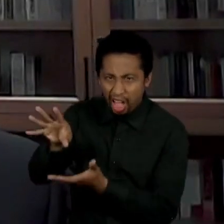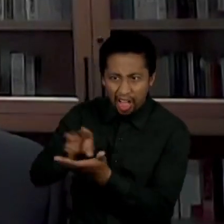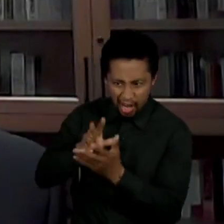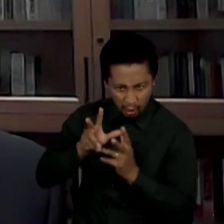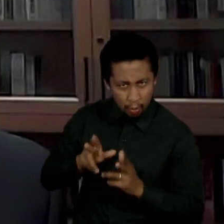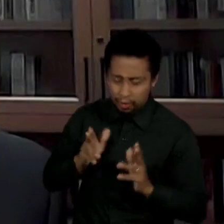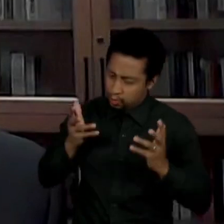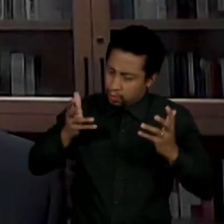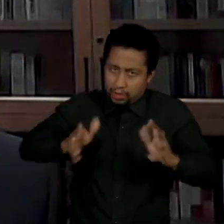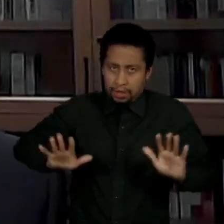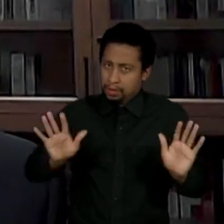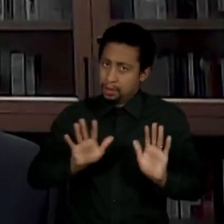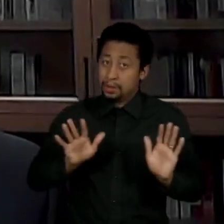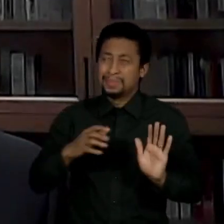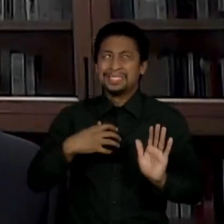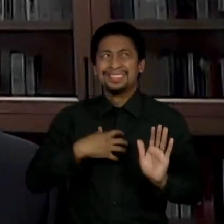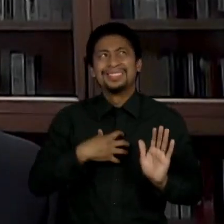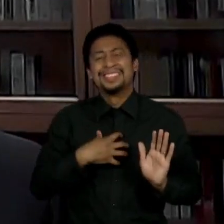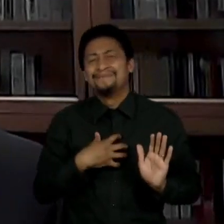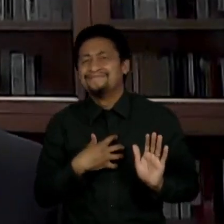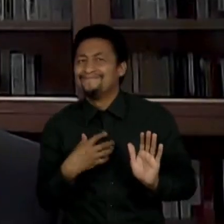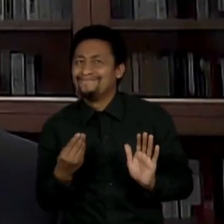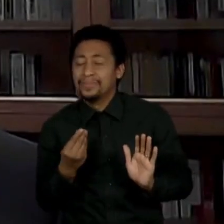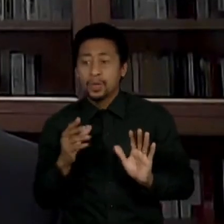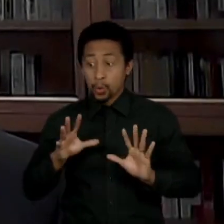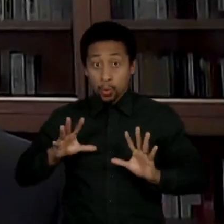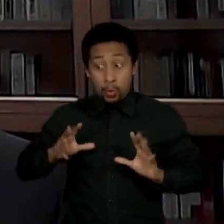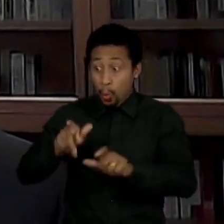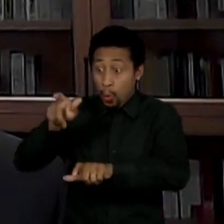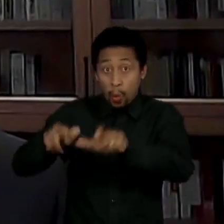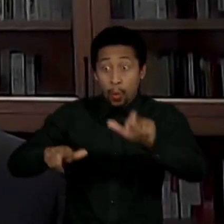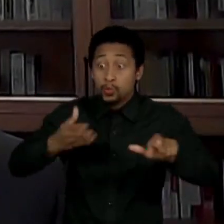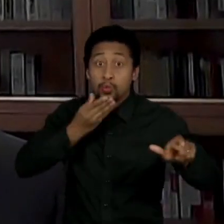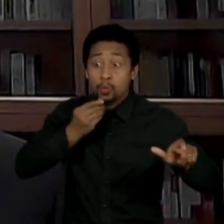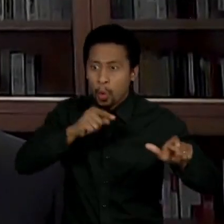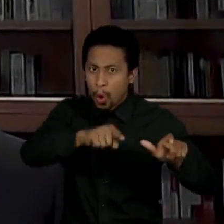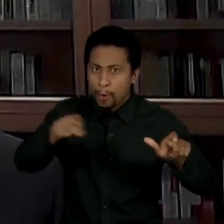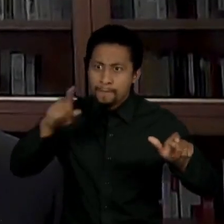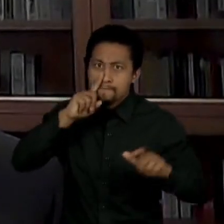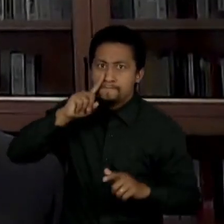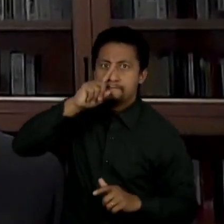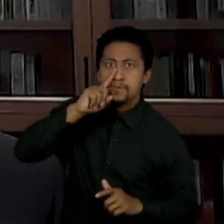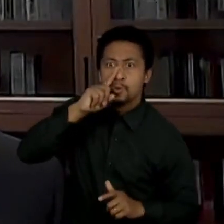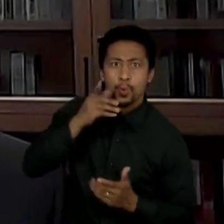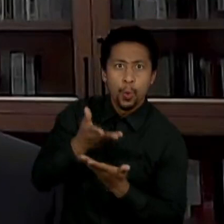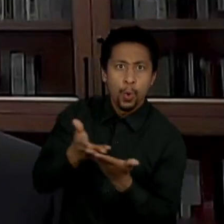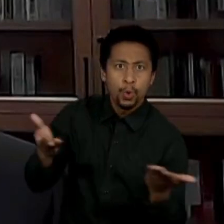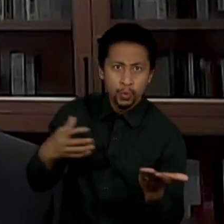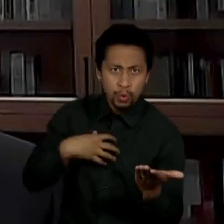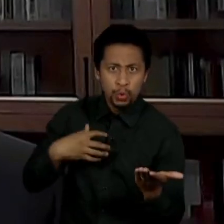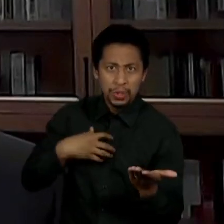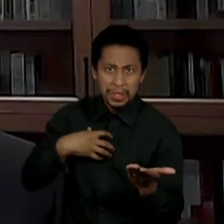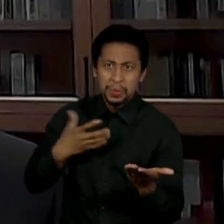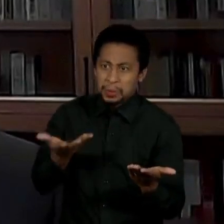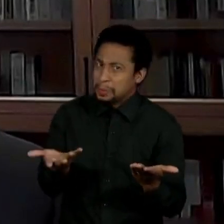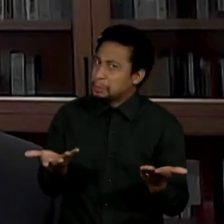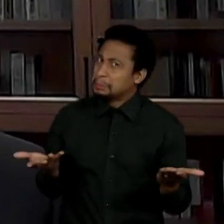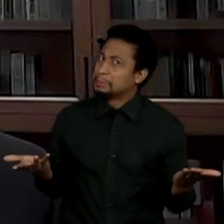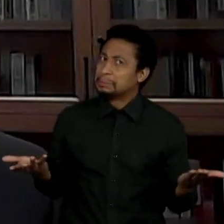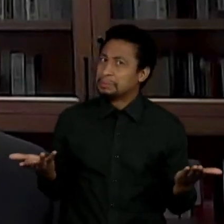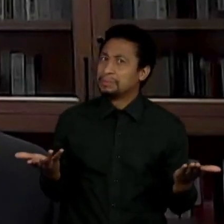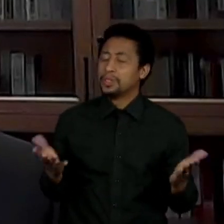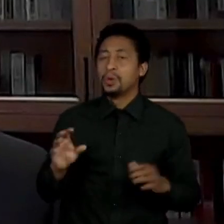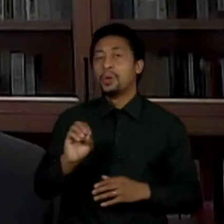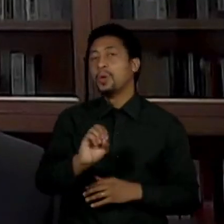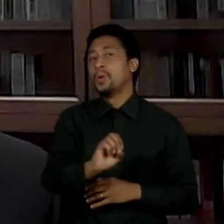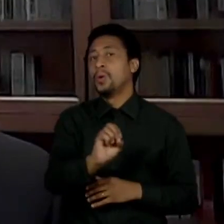feel that to simply say all masculinity is, say, toxic,